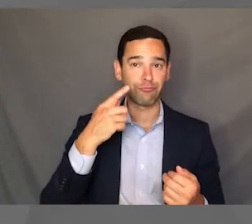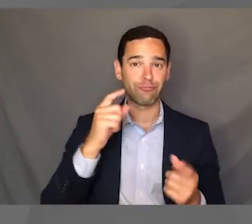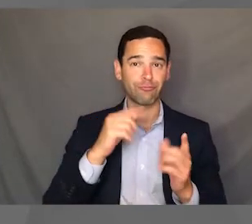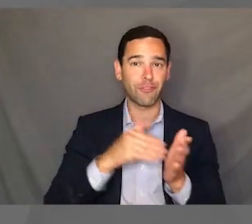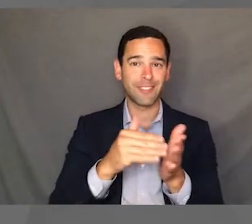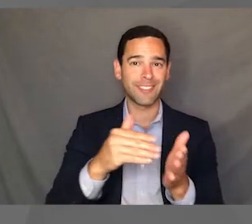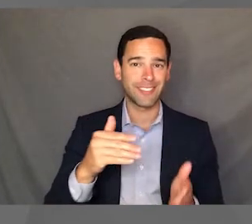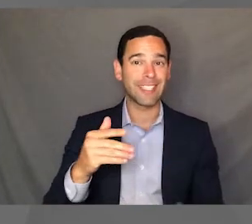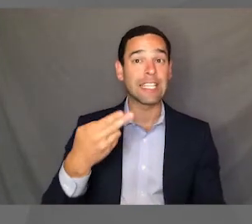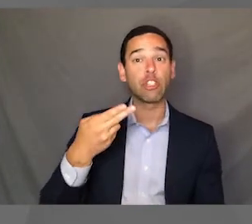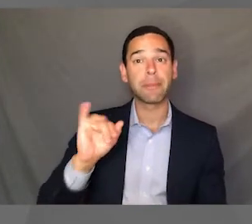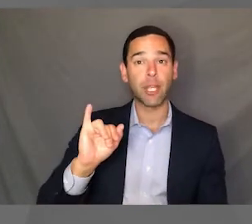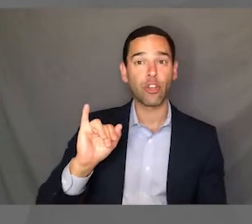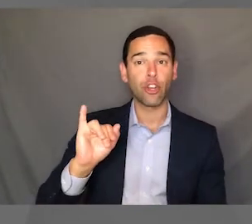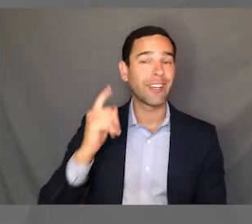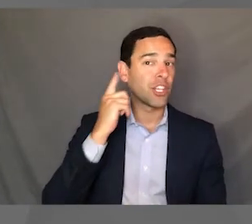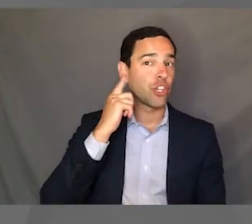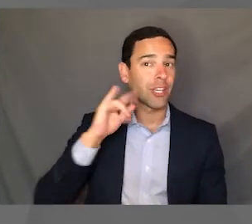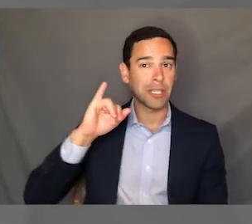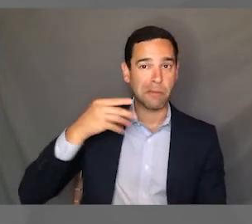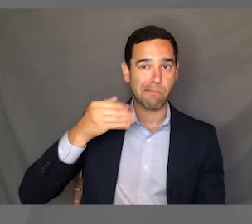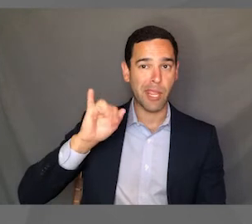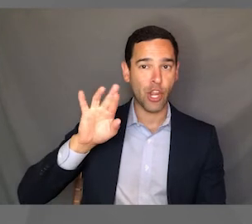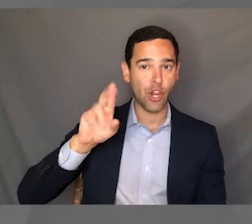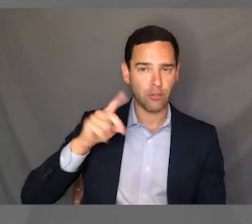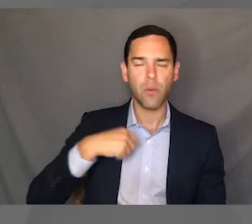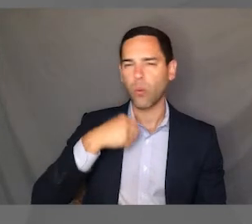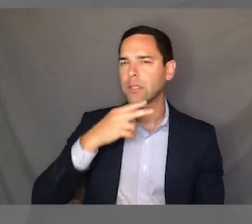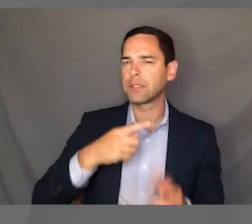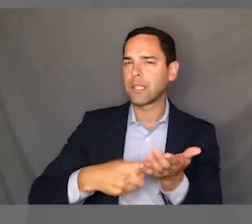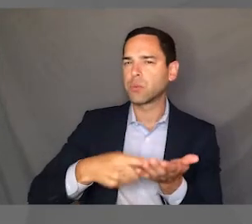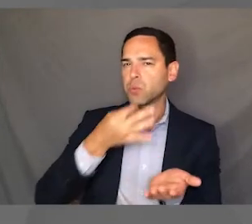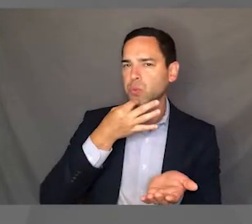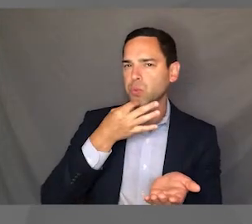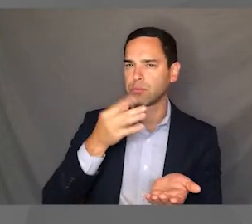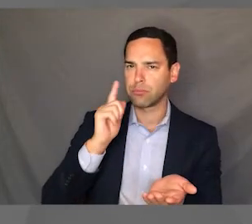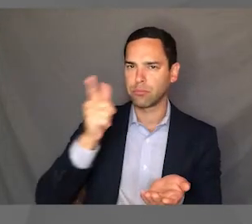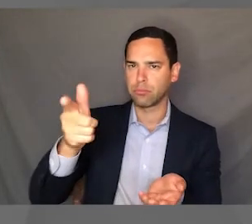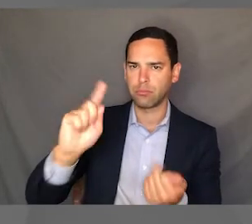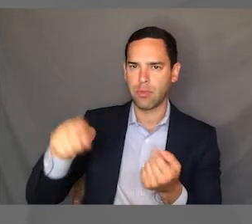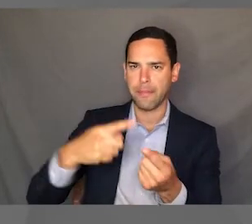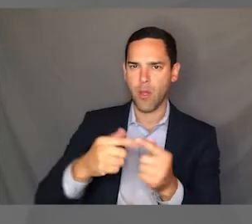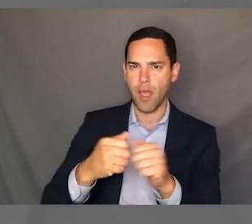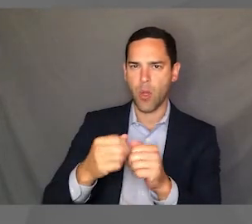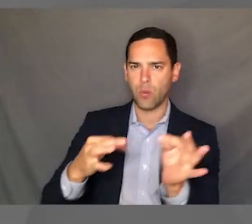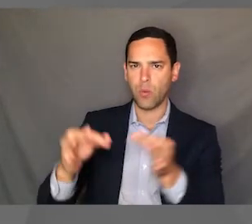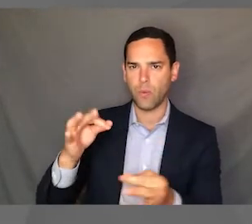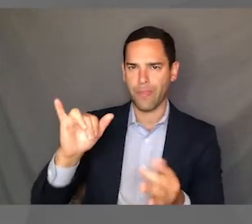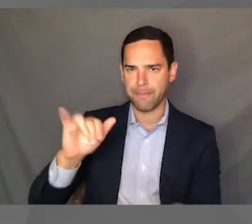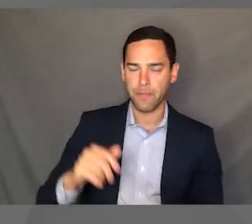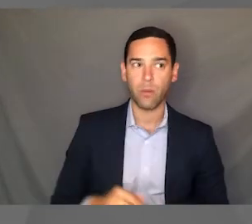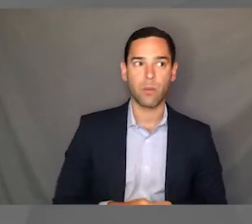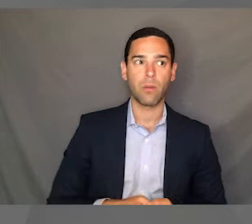we're going to talk about here in a moment when we talk about the idea of person first language. But again, everything that we're going to talk about when it comes to